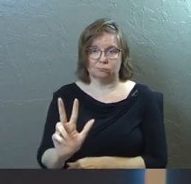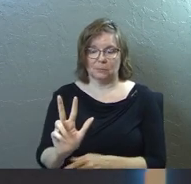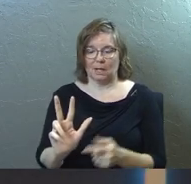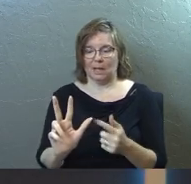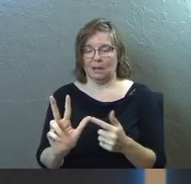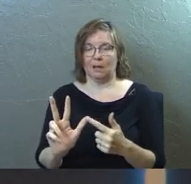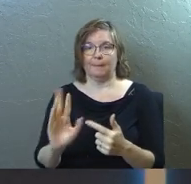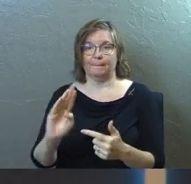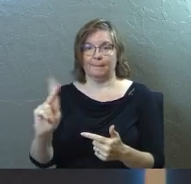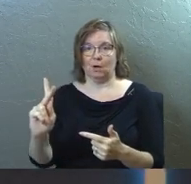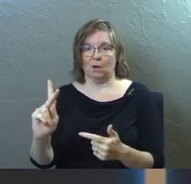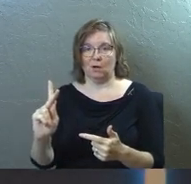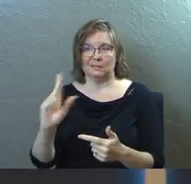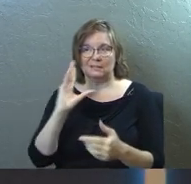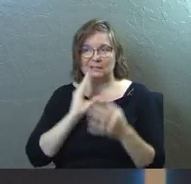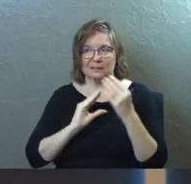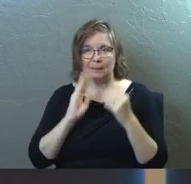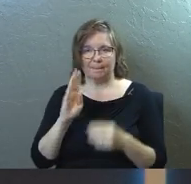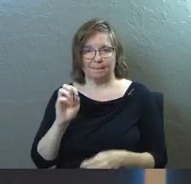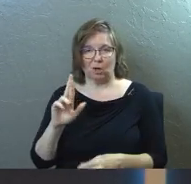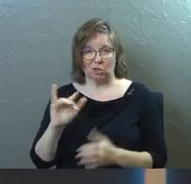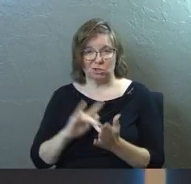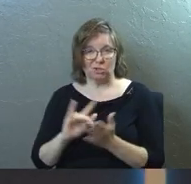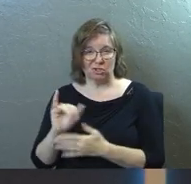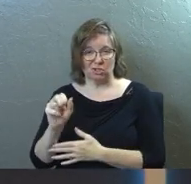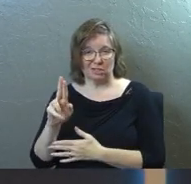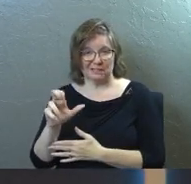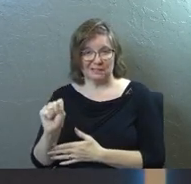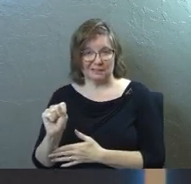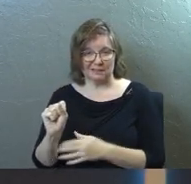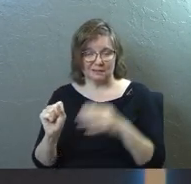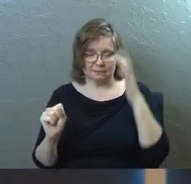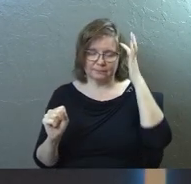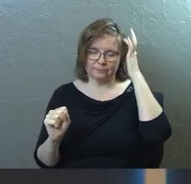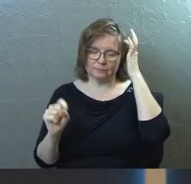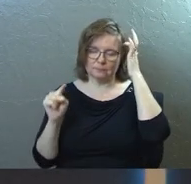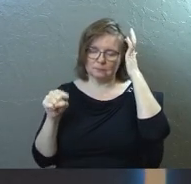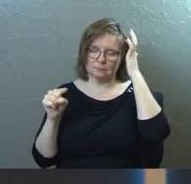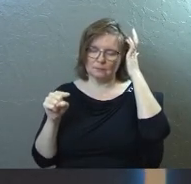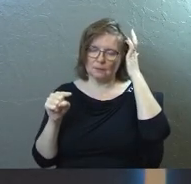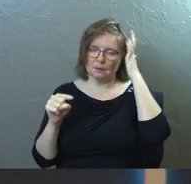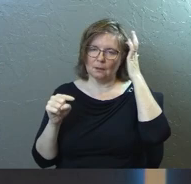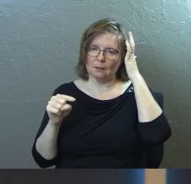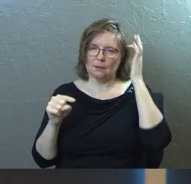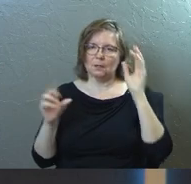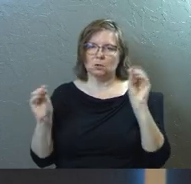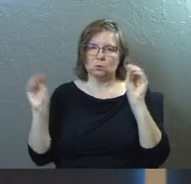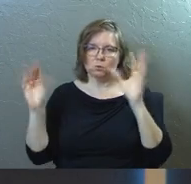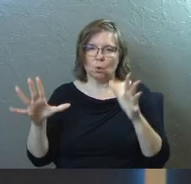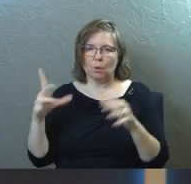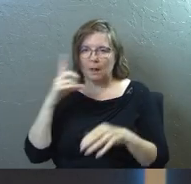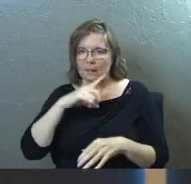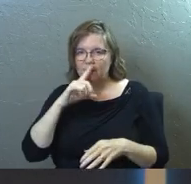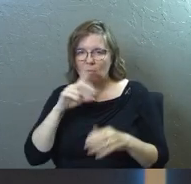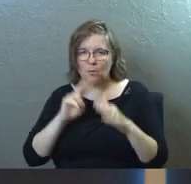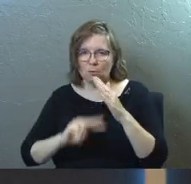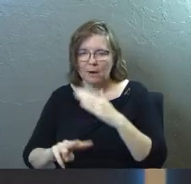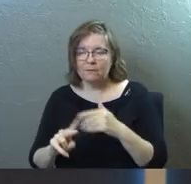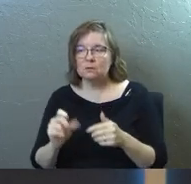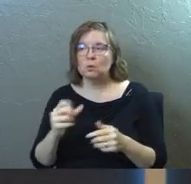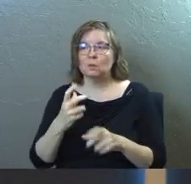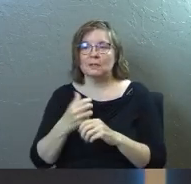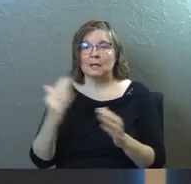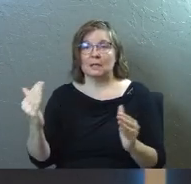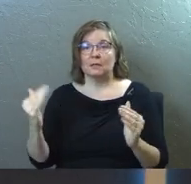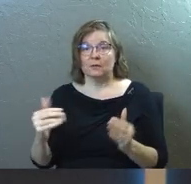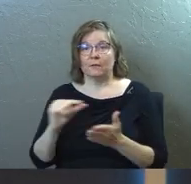experience stuff with Bar Jesus. You remember we talked about Bar Jesus and him being the sorcerer and the false prophet. And so you